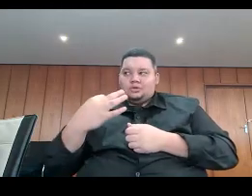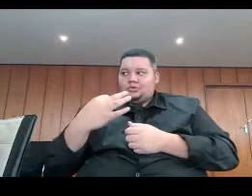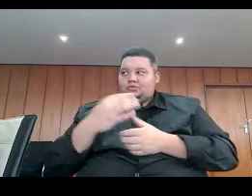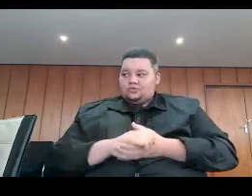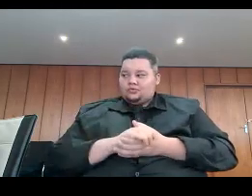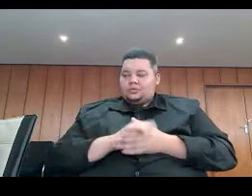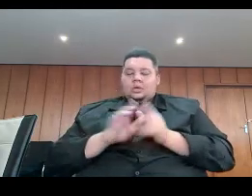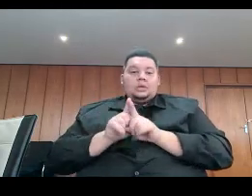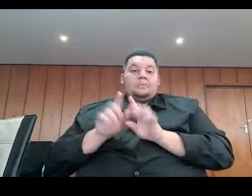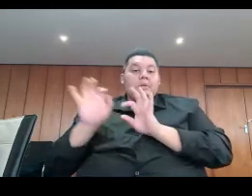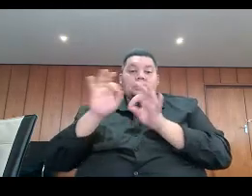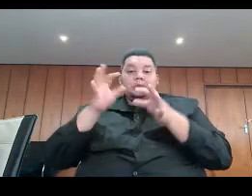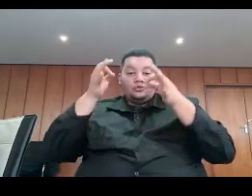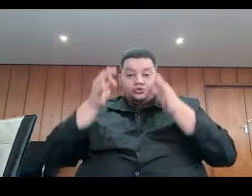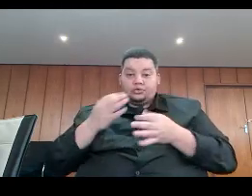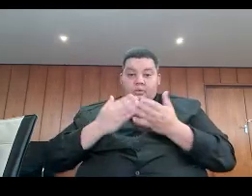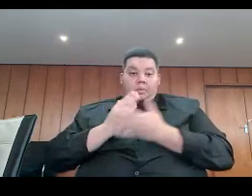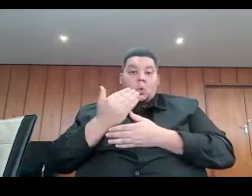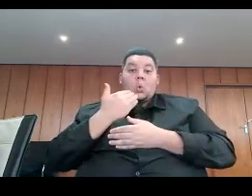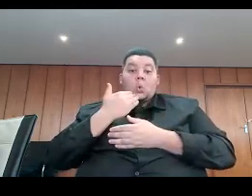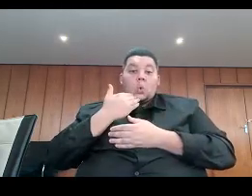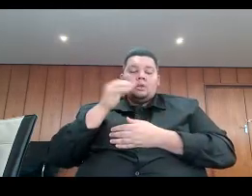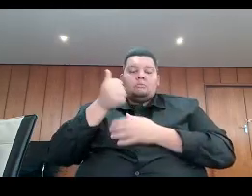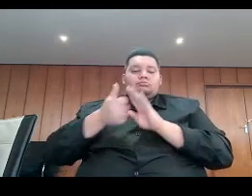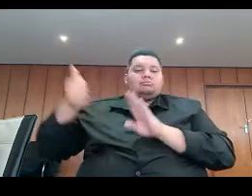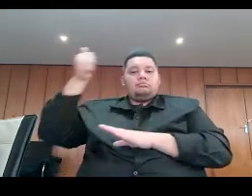And this decision was made by the CEO of SANAC